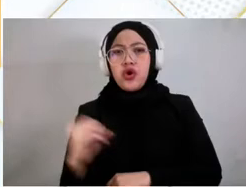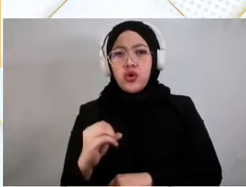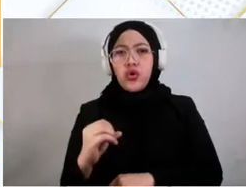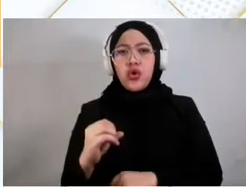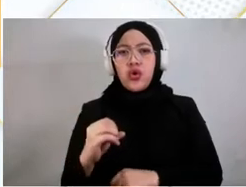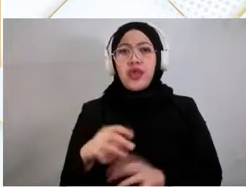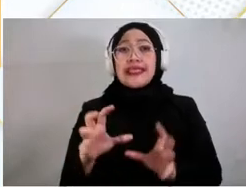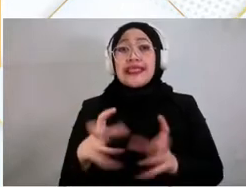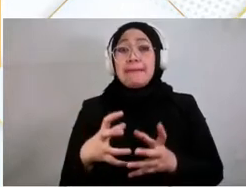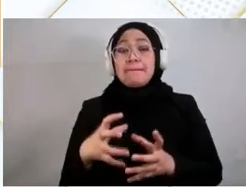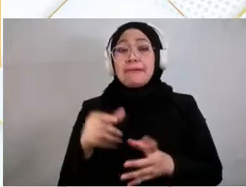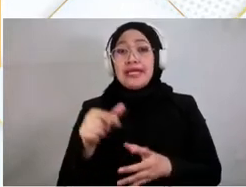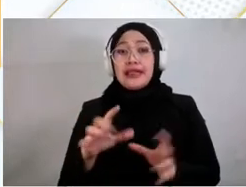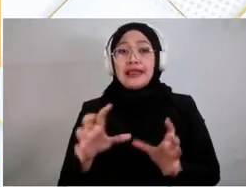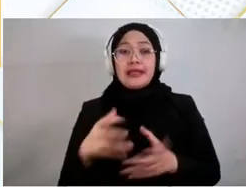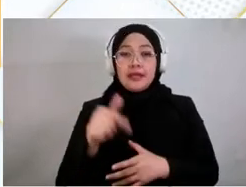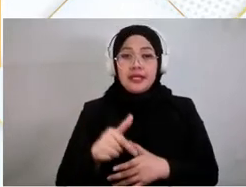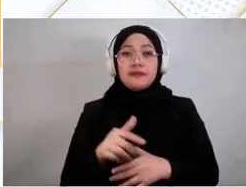and this armored vehicle